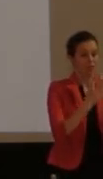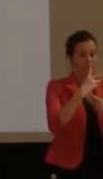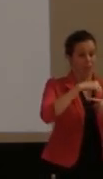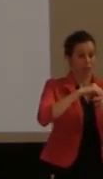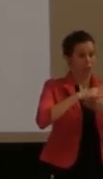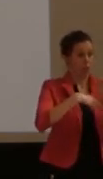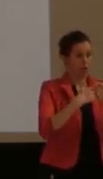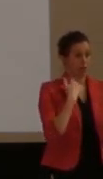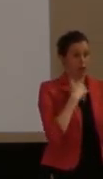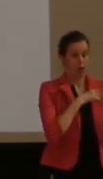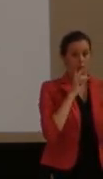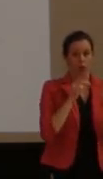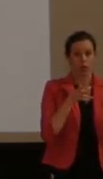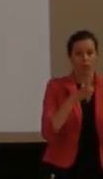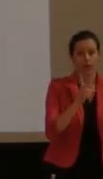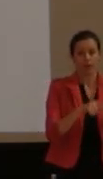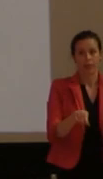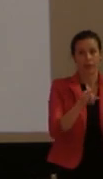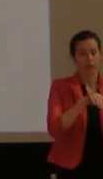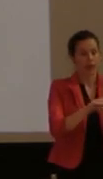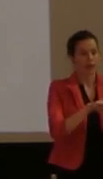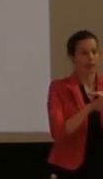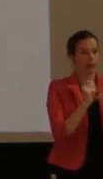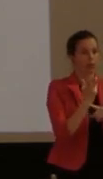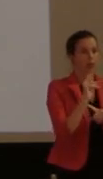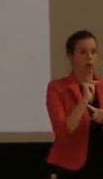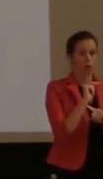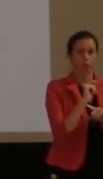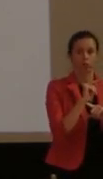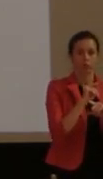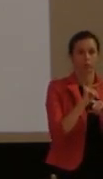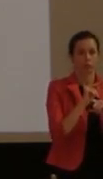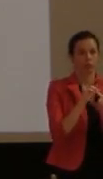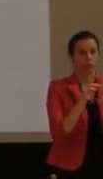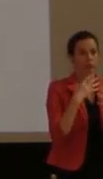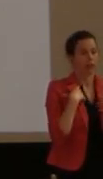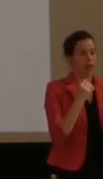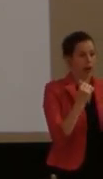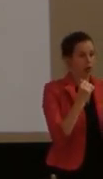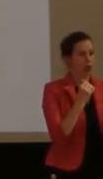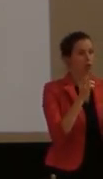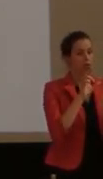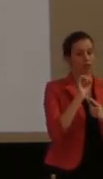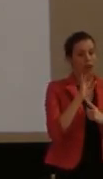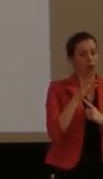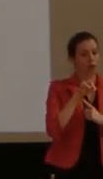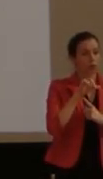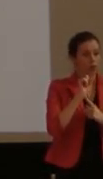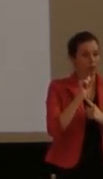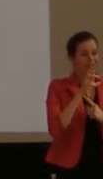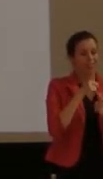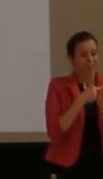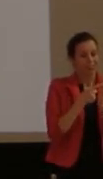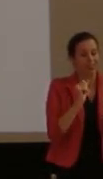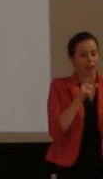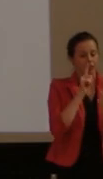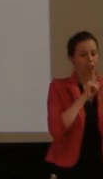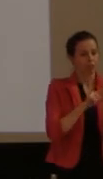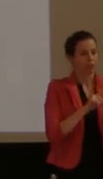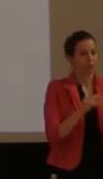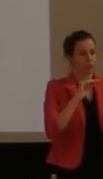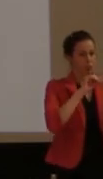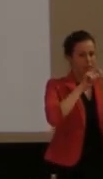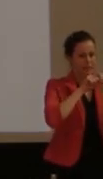Us will enable them to access their own increasingly rich health records. And discussed in more detail, it'll provide the